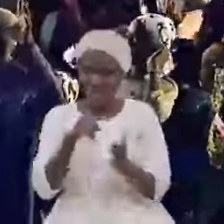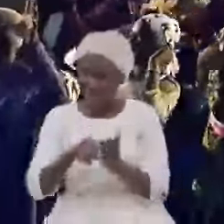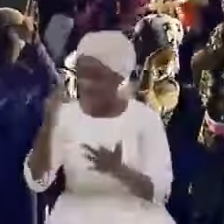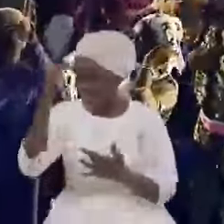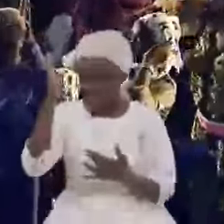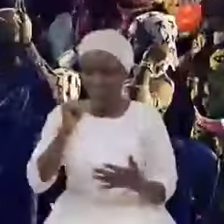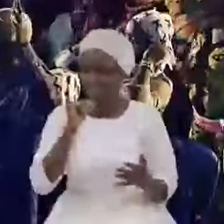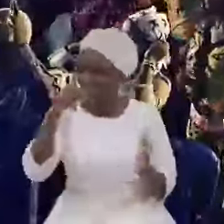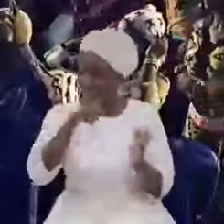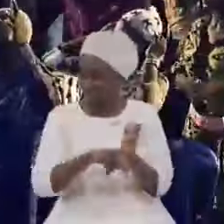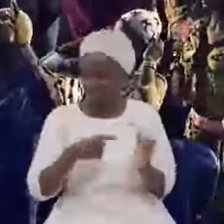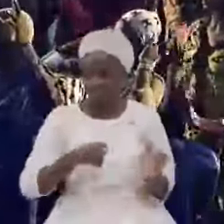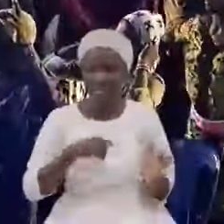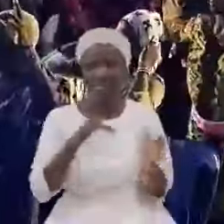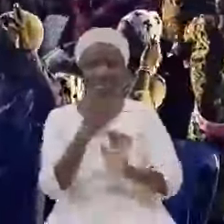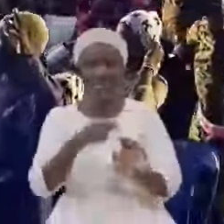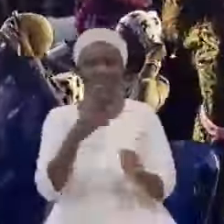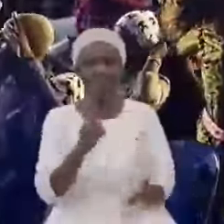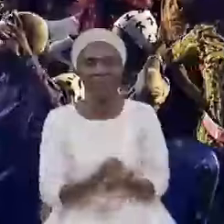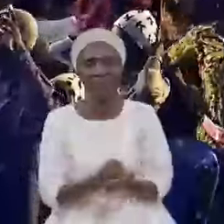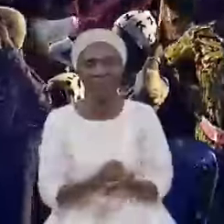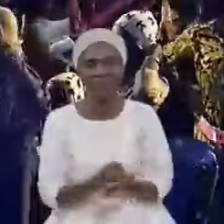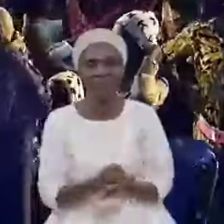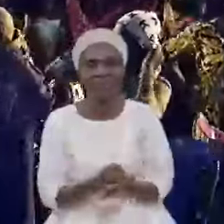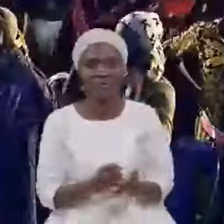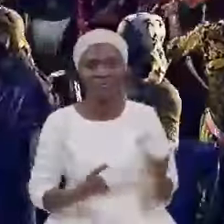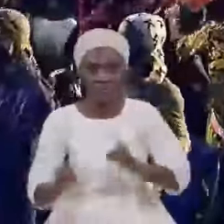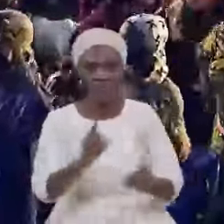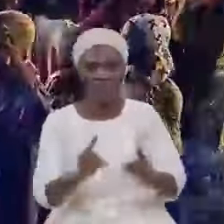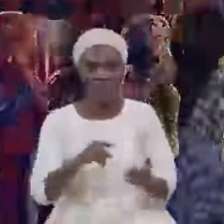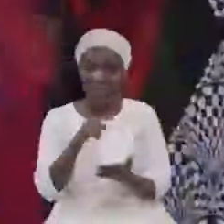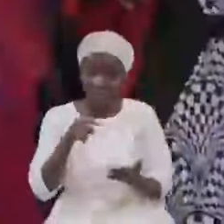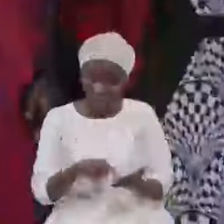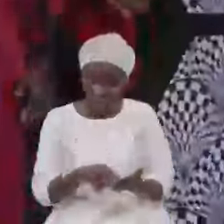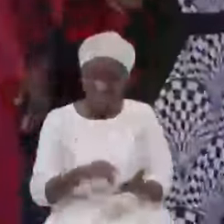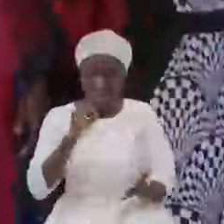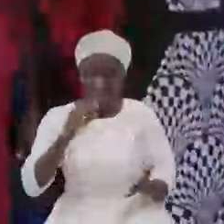This is my day of recovery.